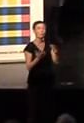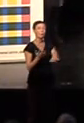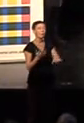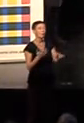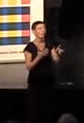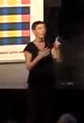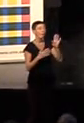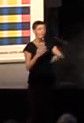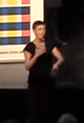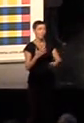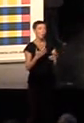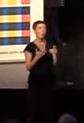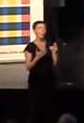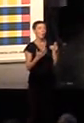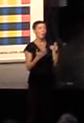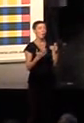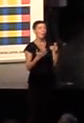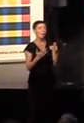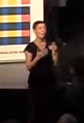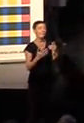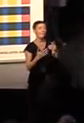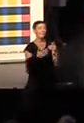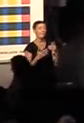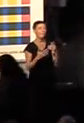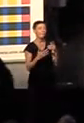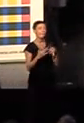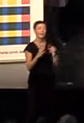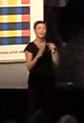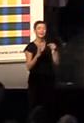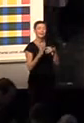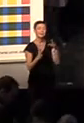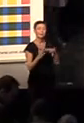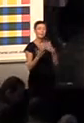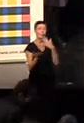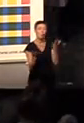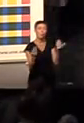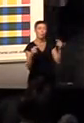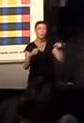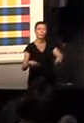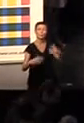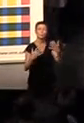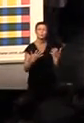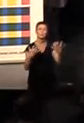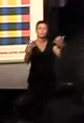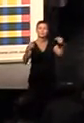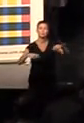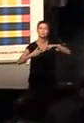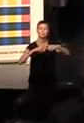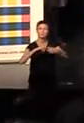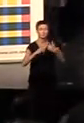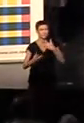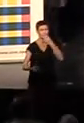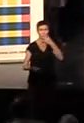of i'm a wish you all a very warm welcome to the sea planner je meeting in brussels iets waar